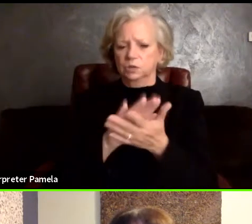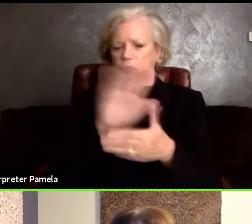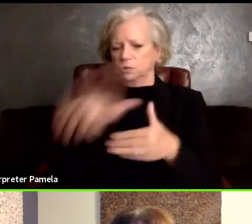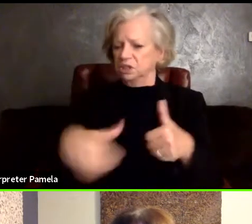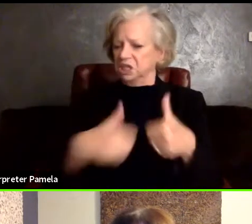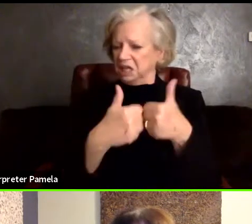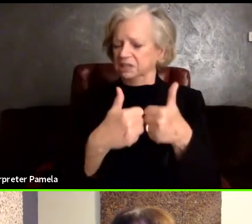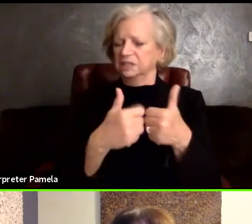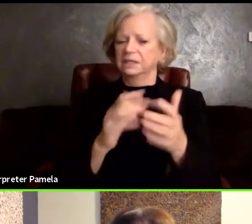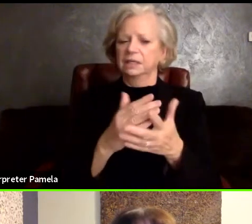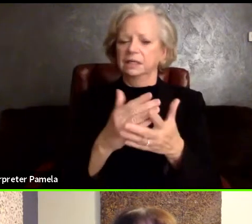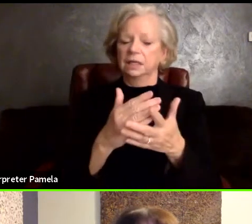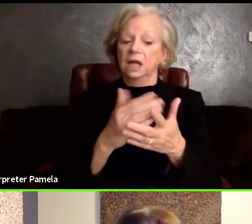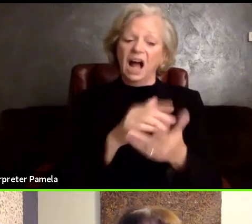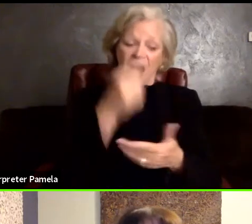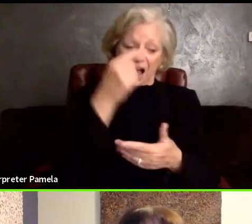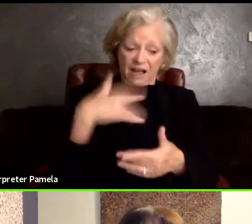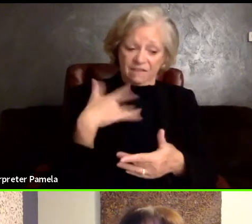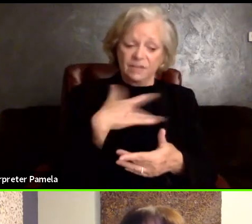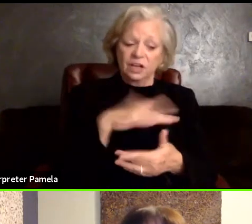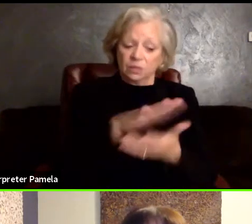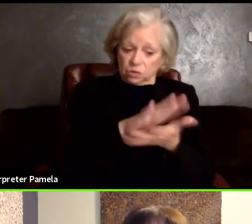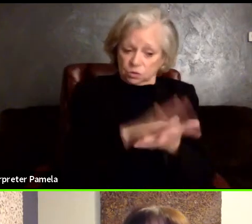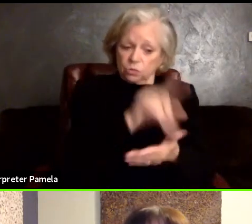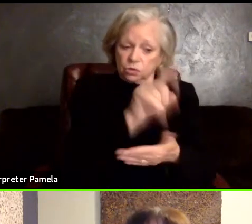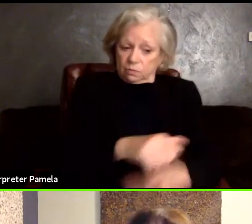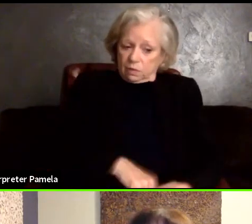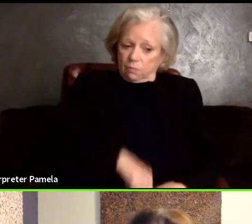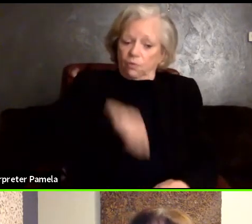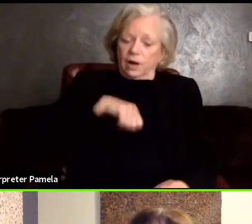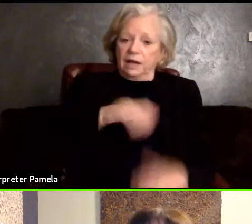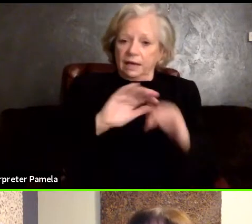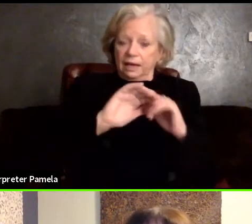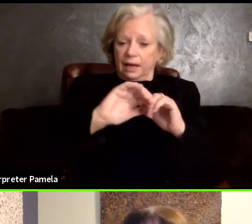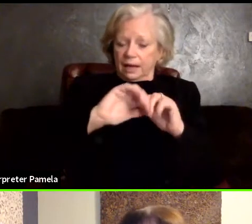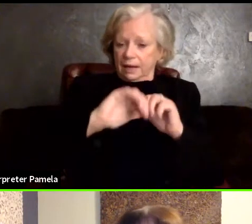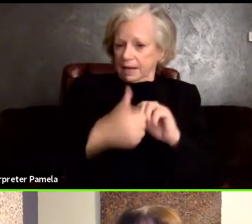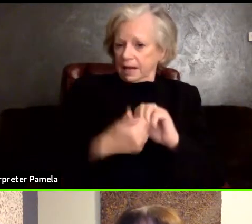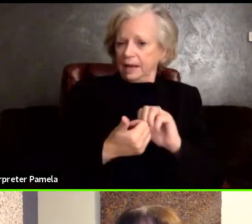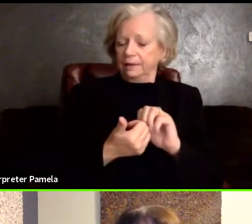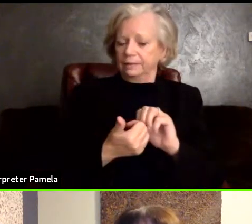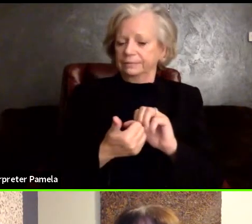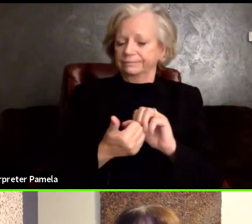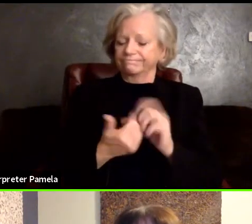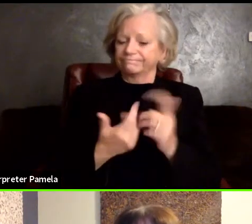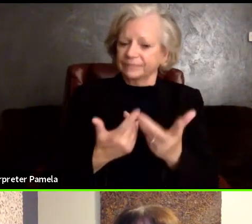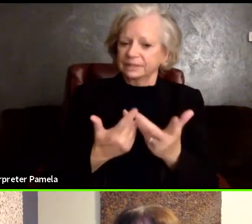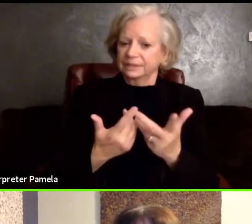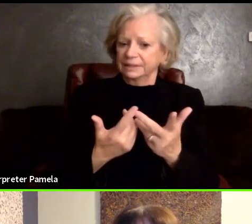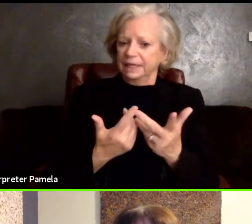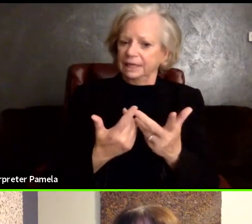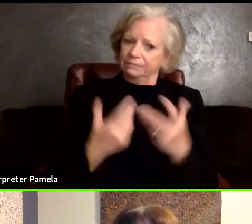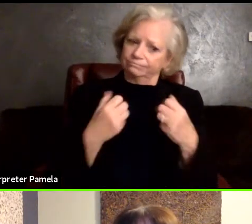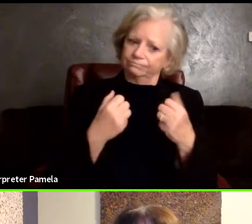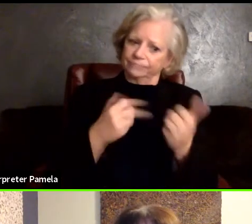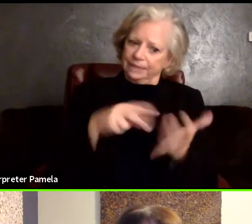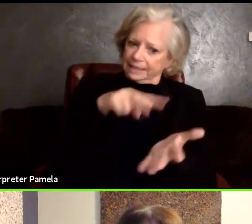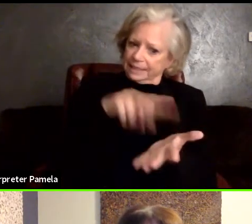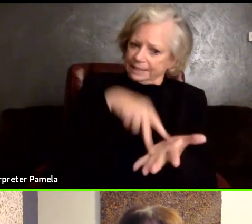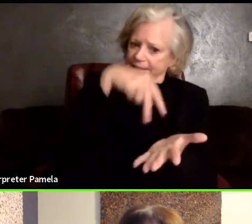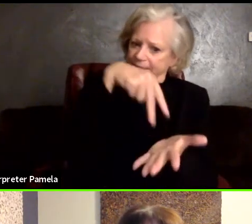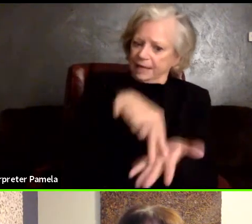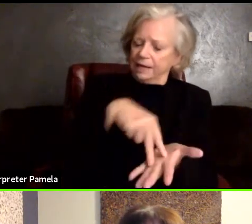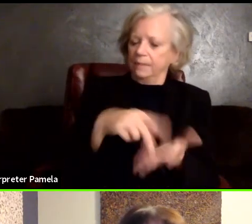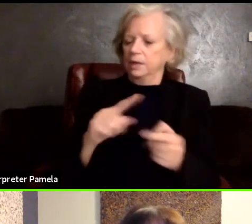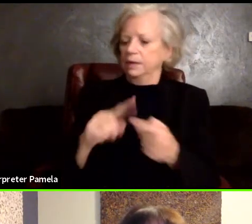be really proud of themselves about the way they've frankly had to stand up small public health departments in their schools and in their districts in a way that they really